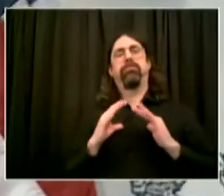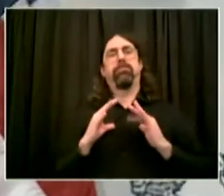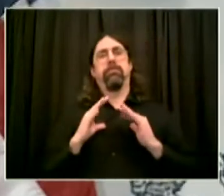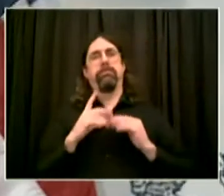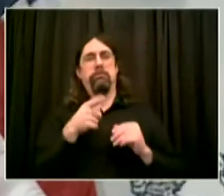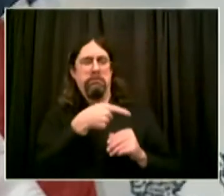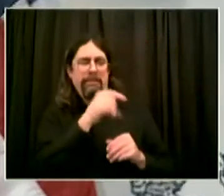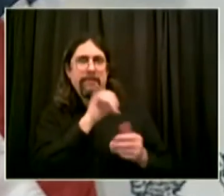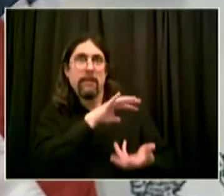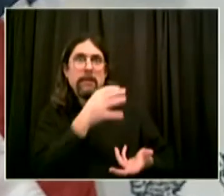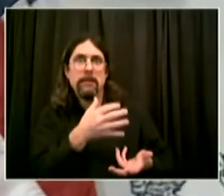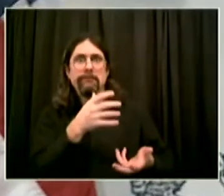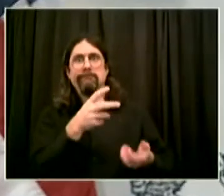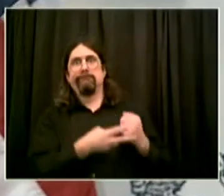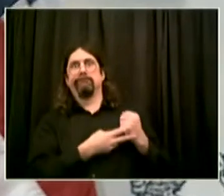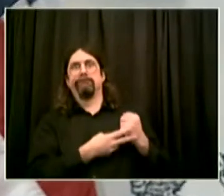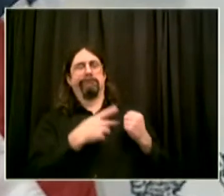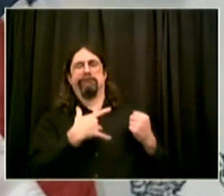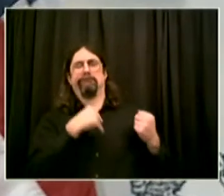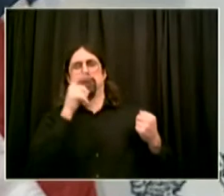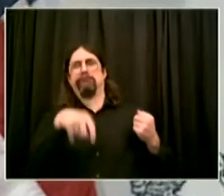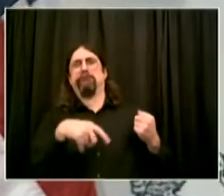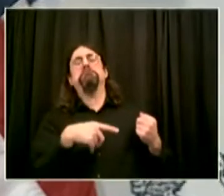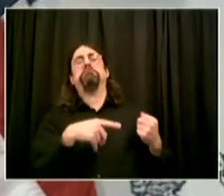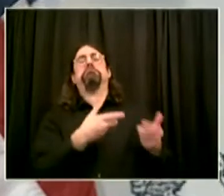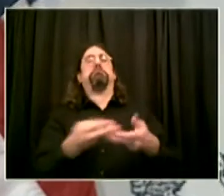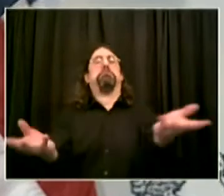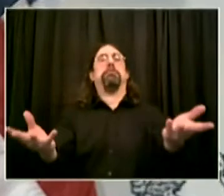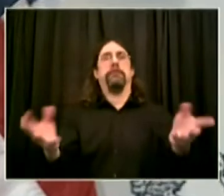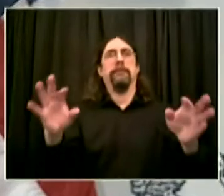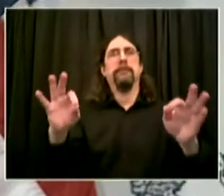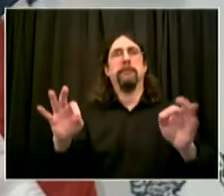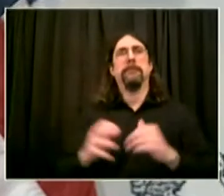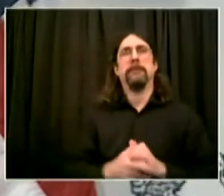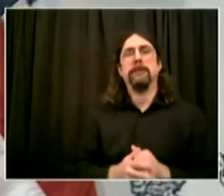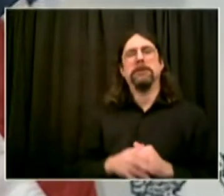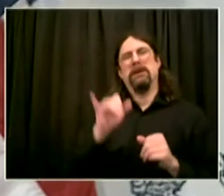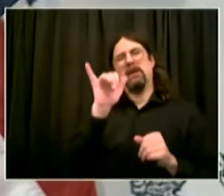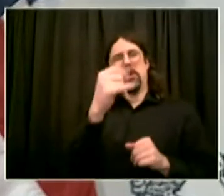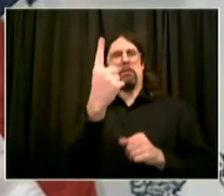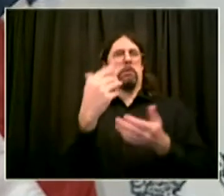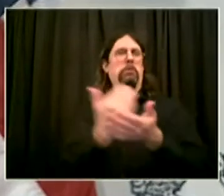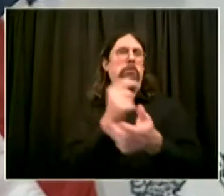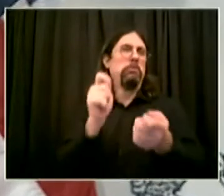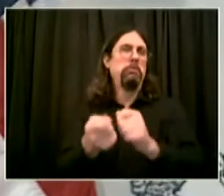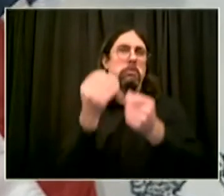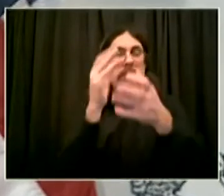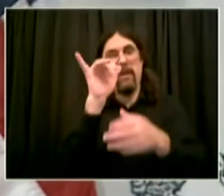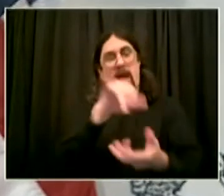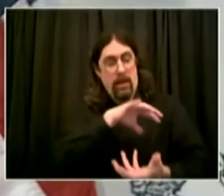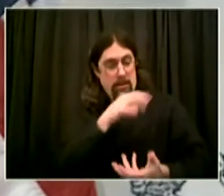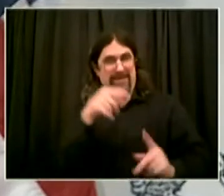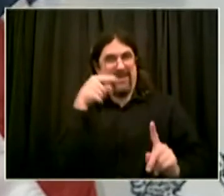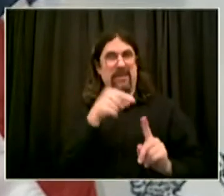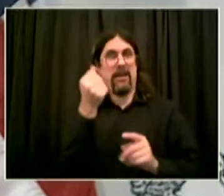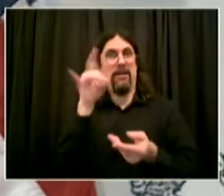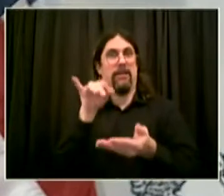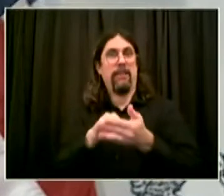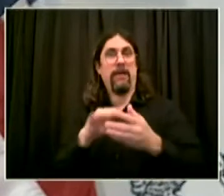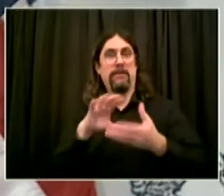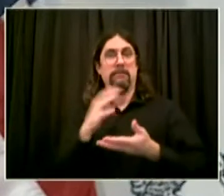immediately, and thanks to the state of New York for the partnership on that. And look, we're going to make sure those doses are used in the communities